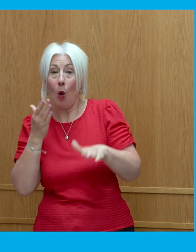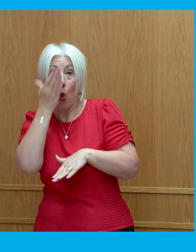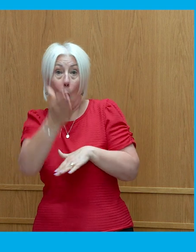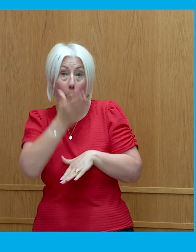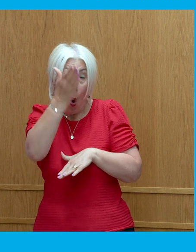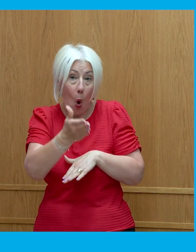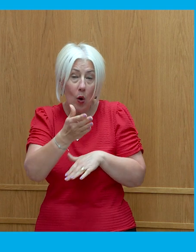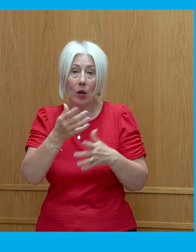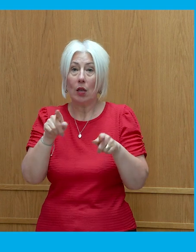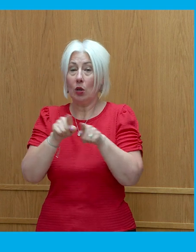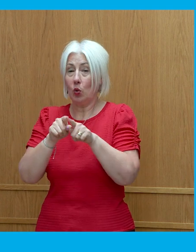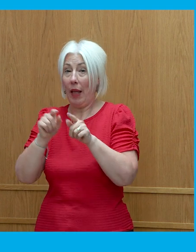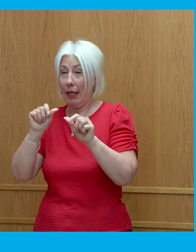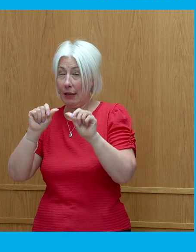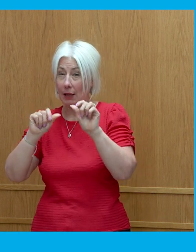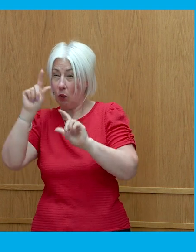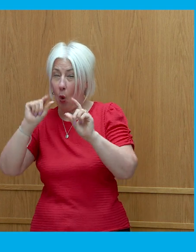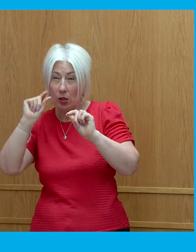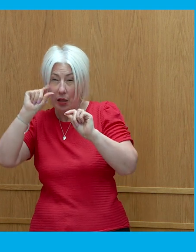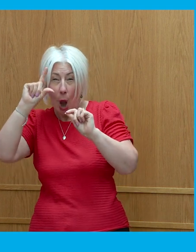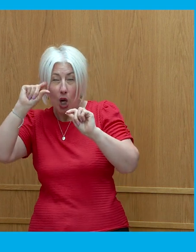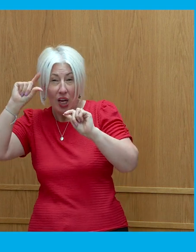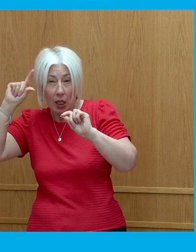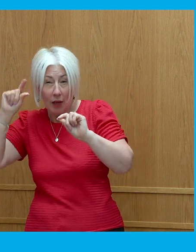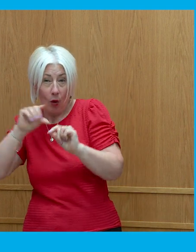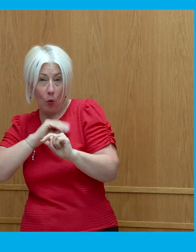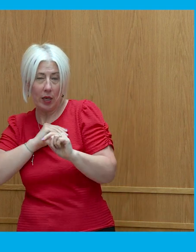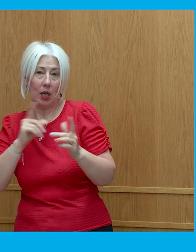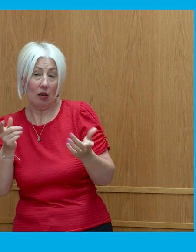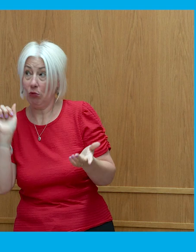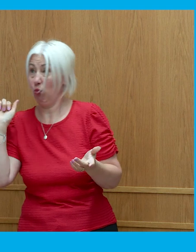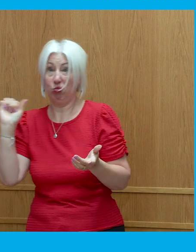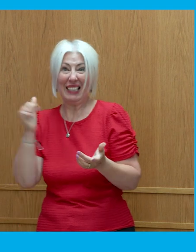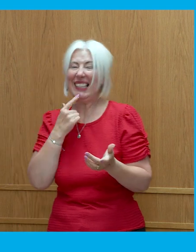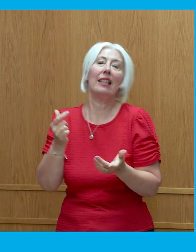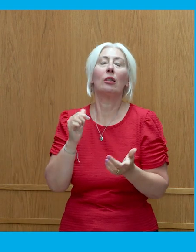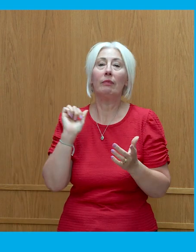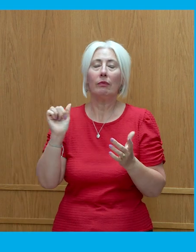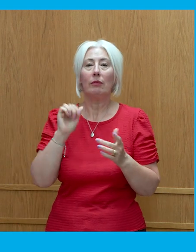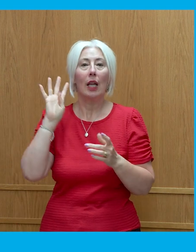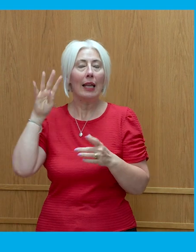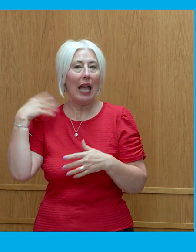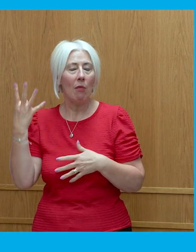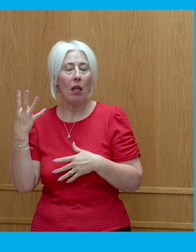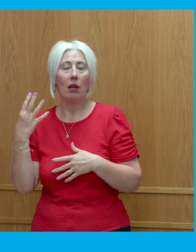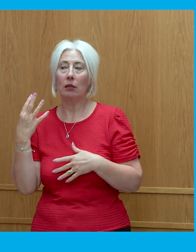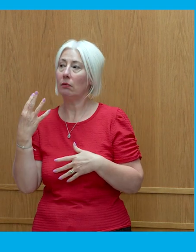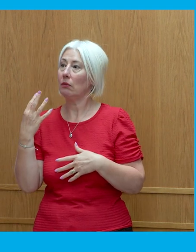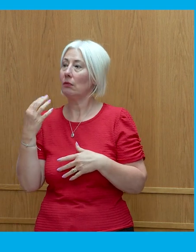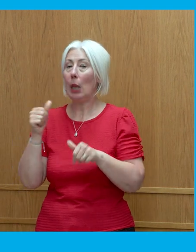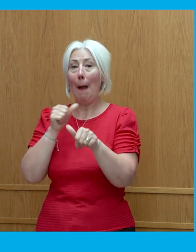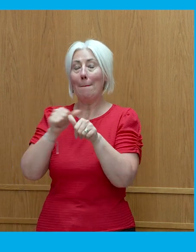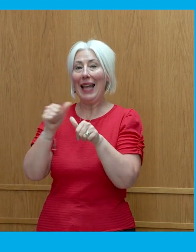sense mathematically. And so that's what it, and what Jason is saying is 100% correct. Like, I think Harris does better